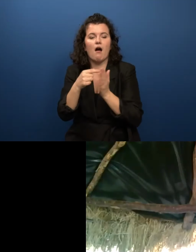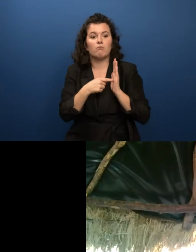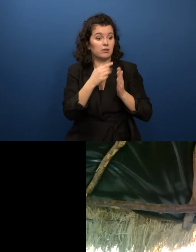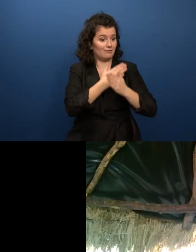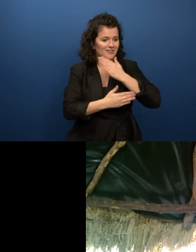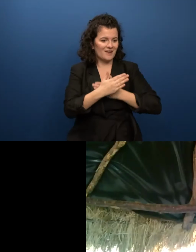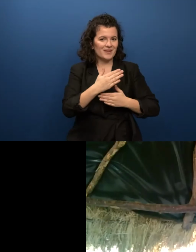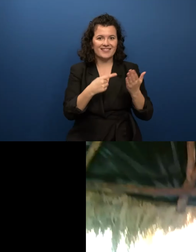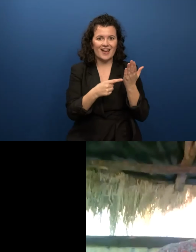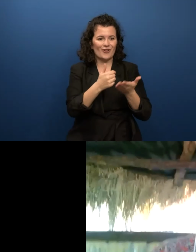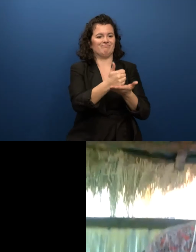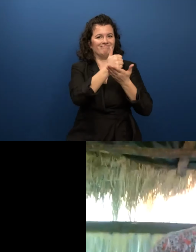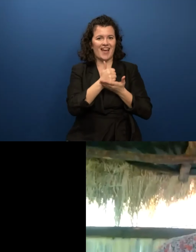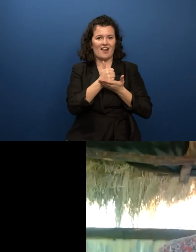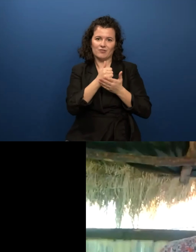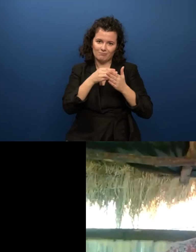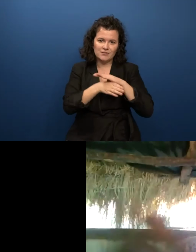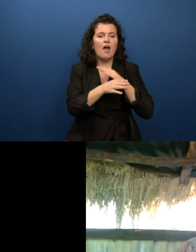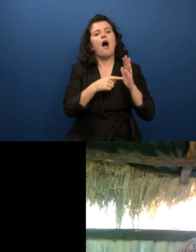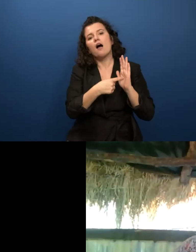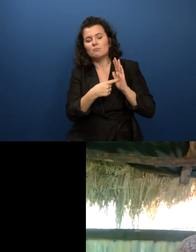in your community? So things like wheelchairs,